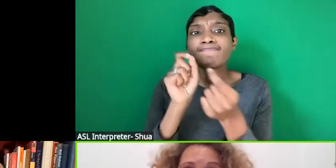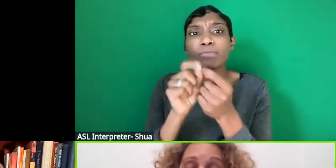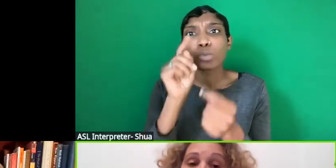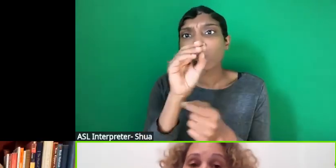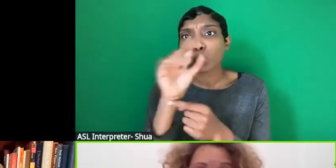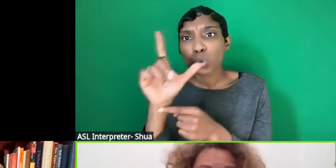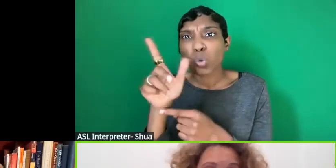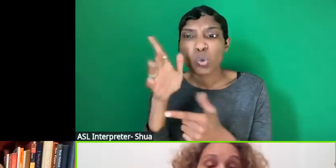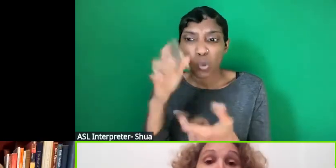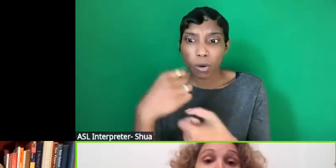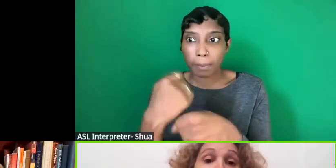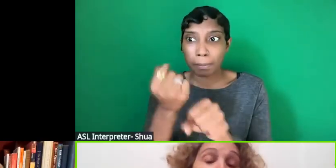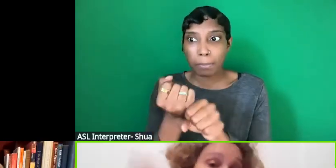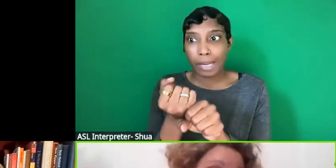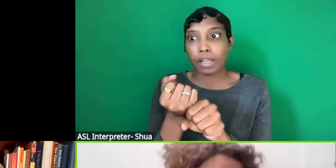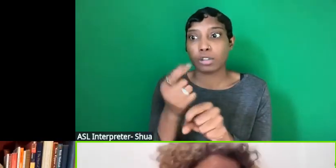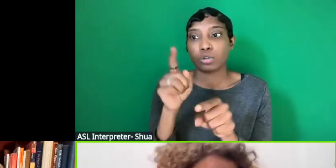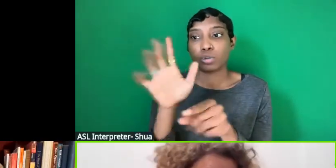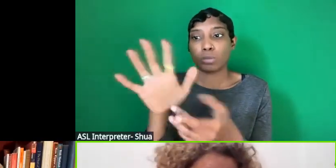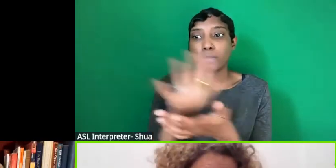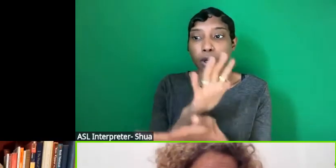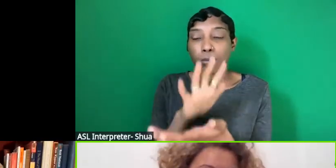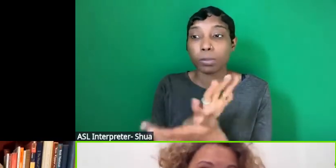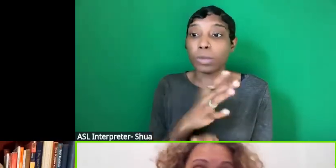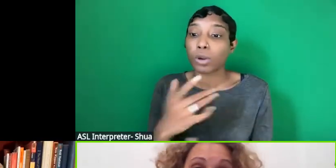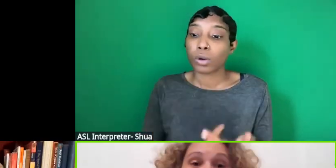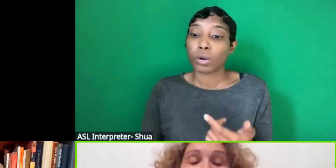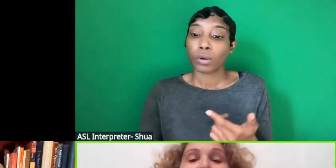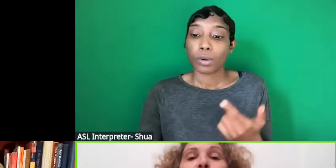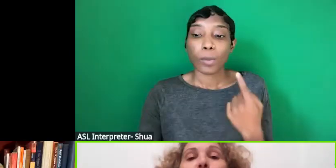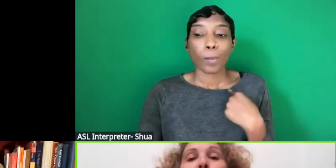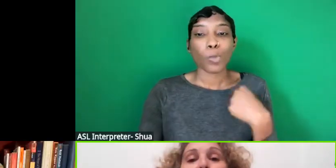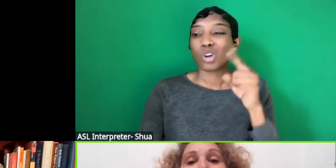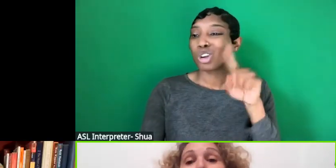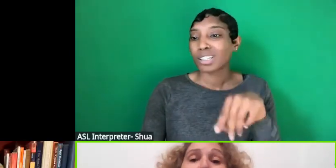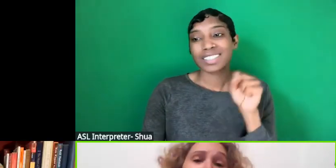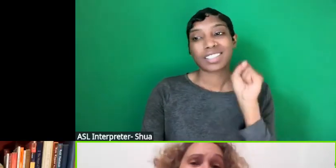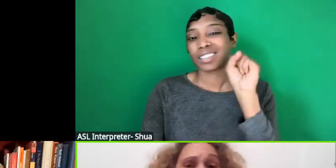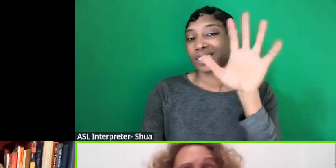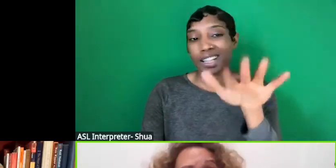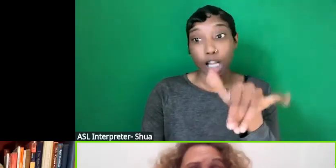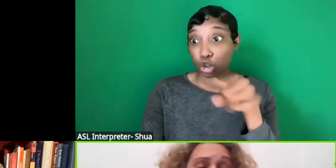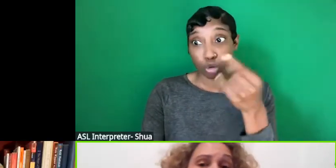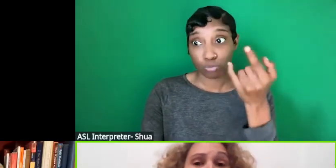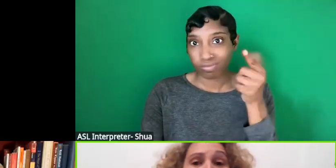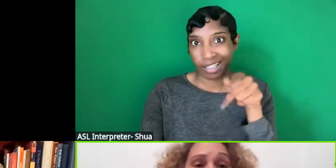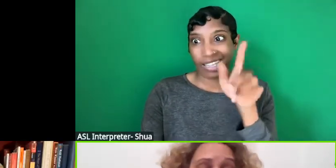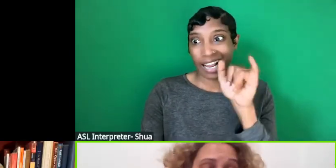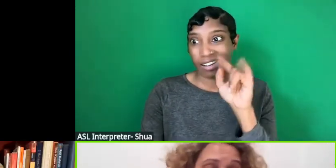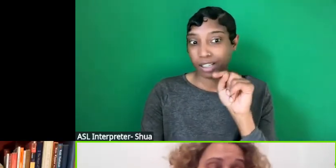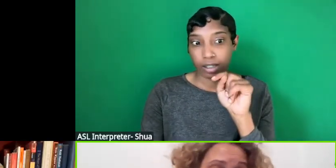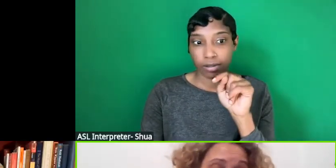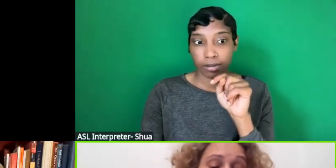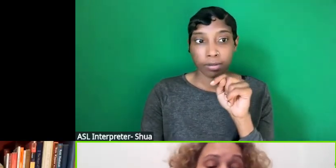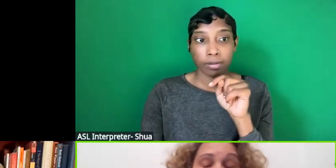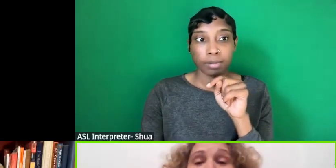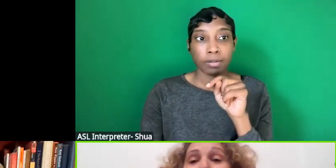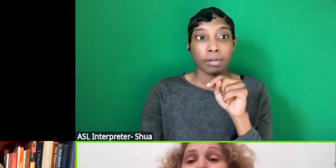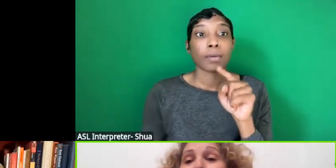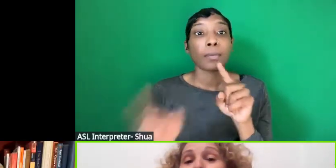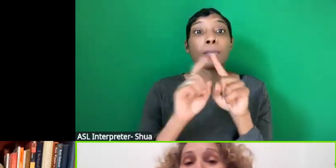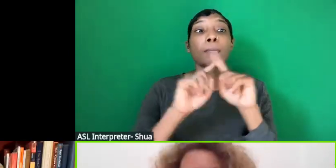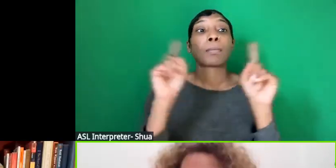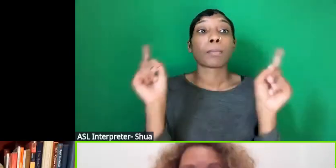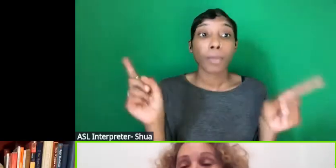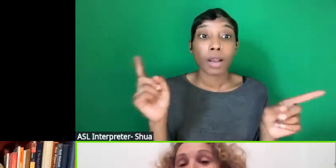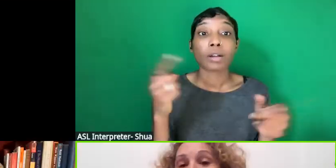use to make your paper. We couldn't send that to you in our case. So we're improvising a little bit. We're going to make the mold ourselves. I'm going to say